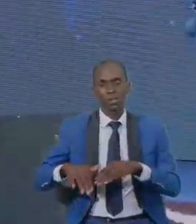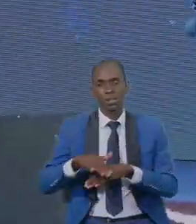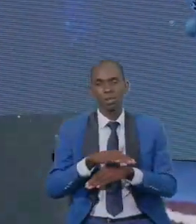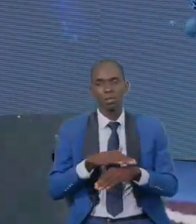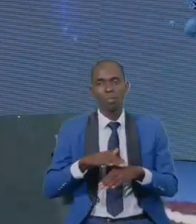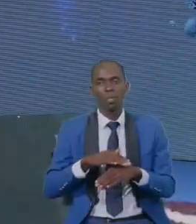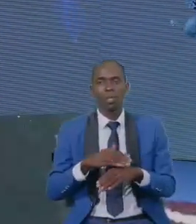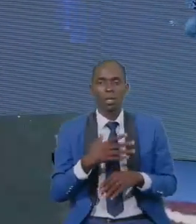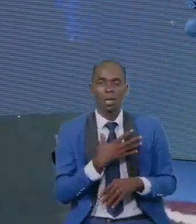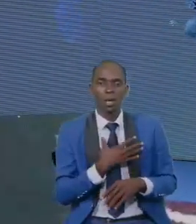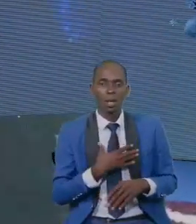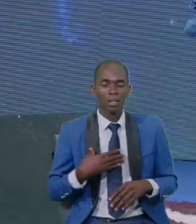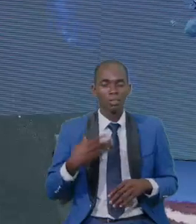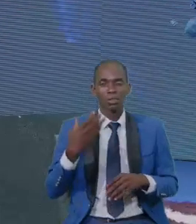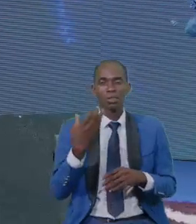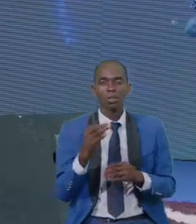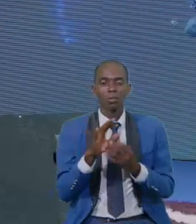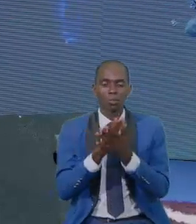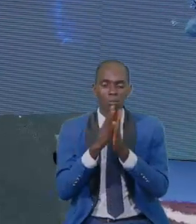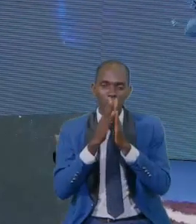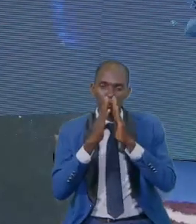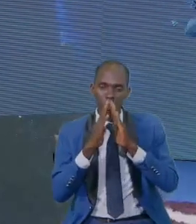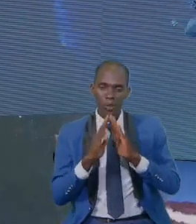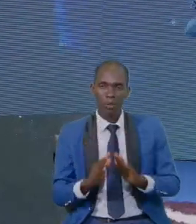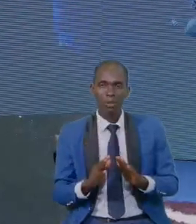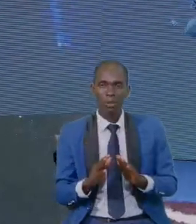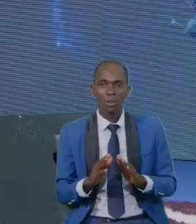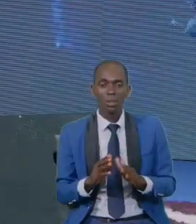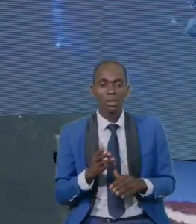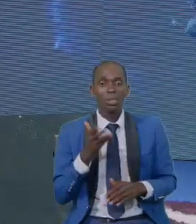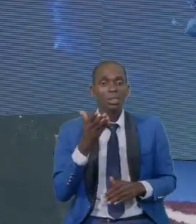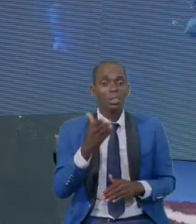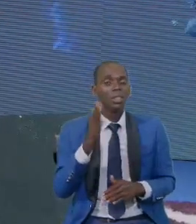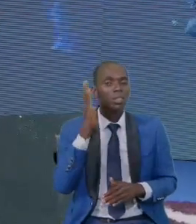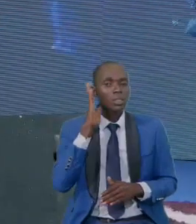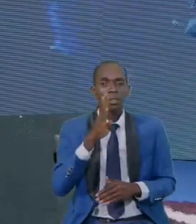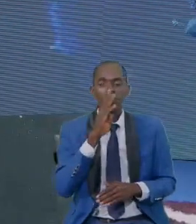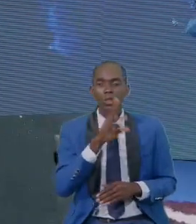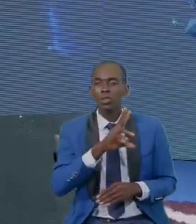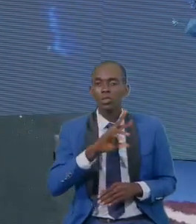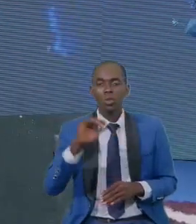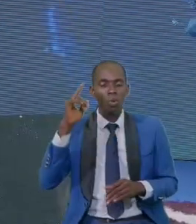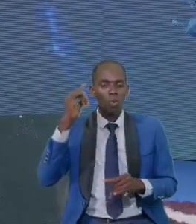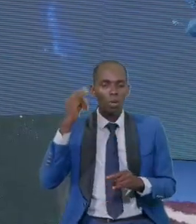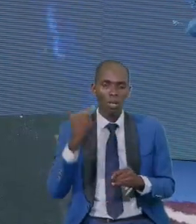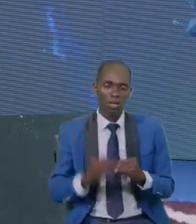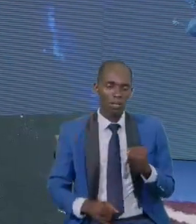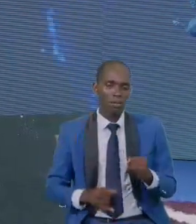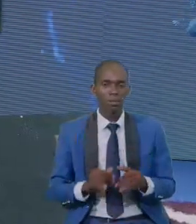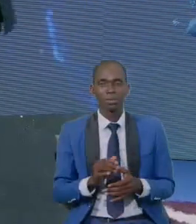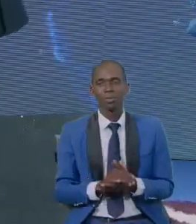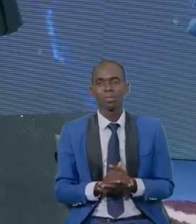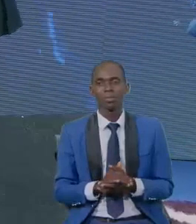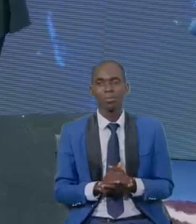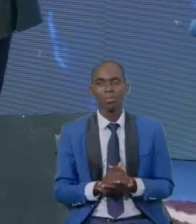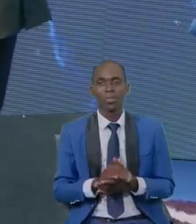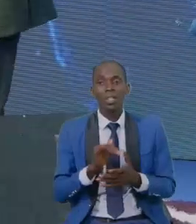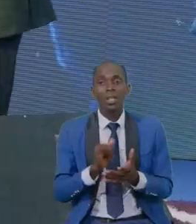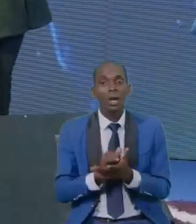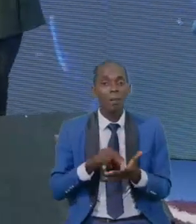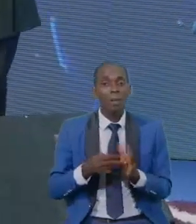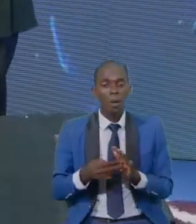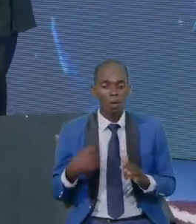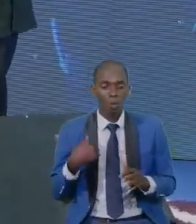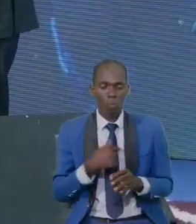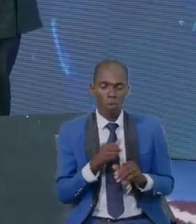And peace. There shall be no end. That is, we continue with